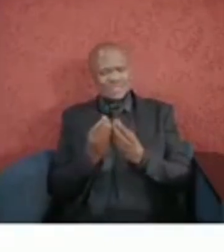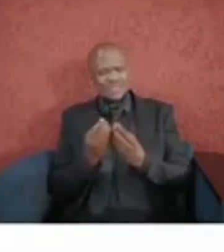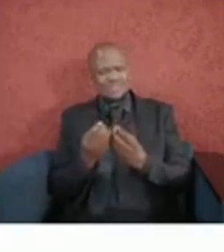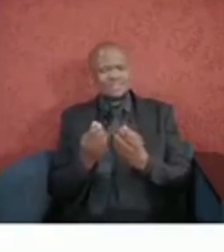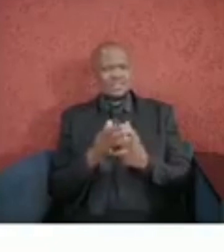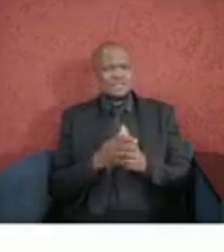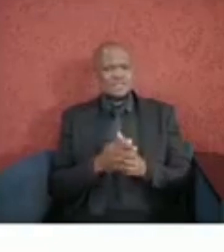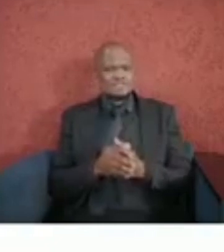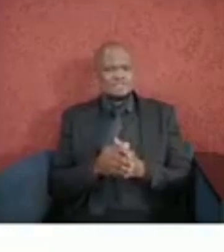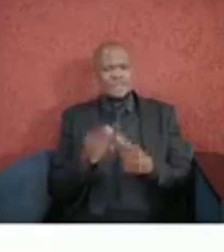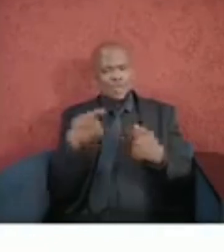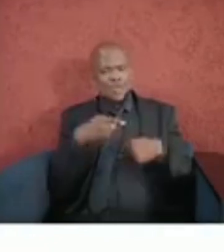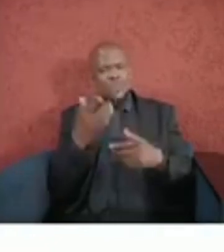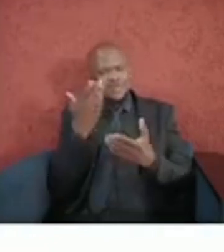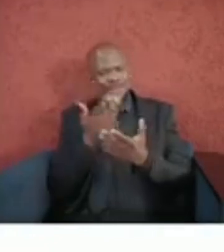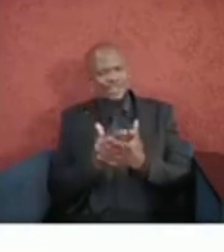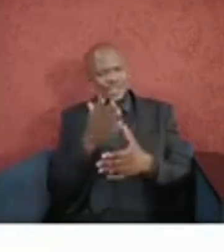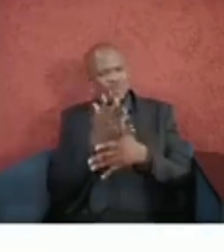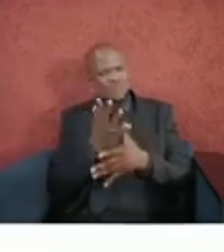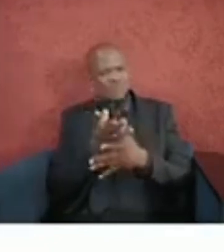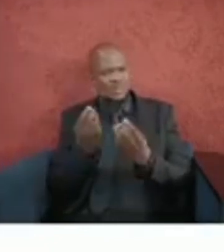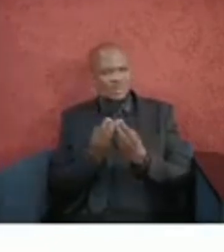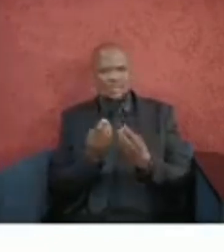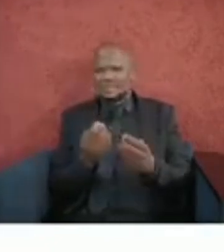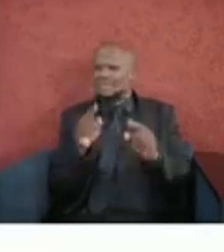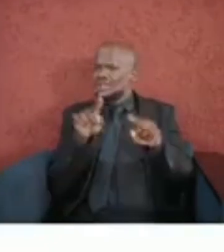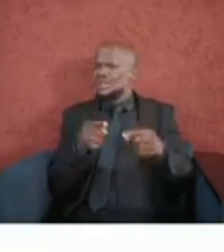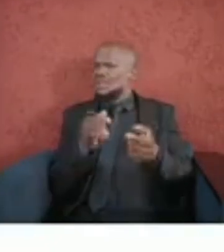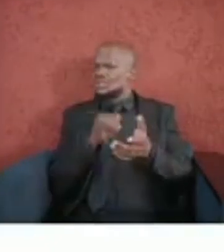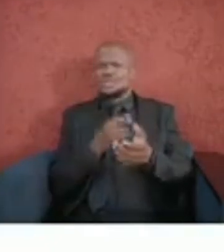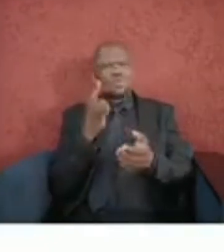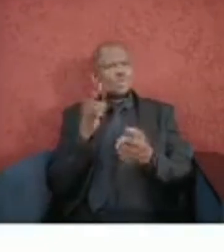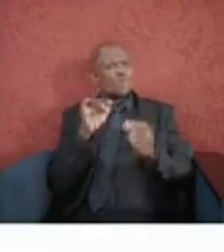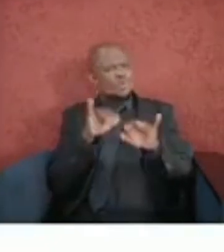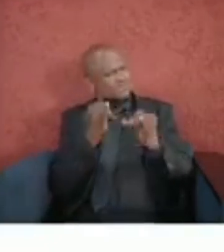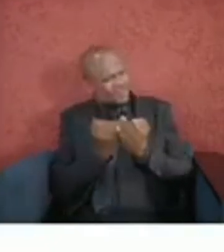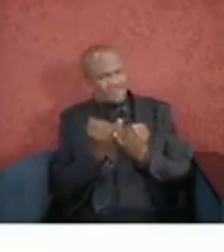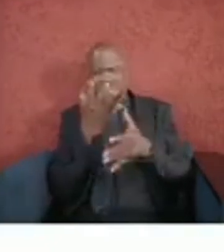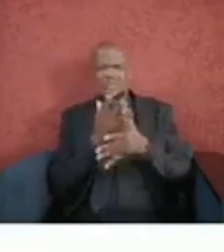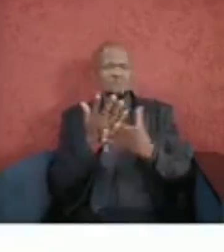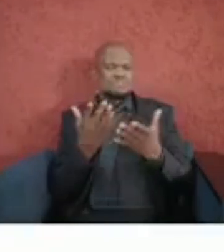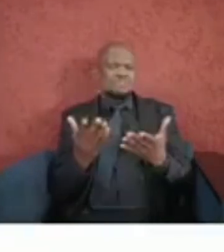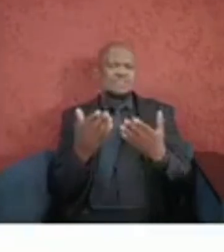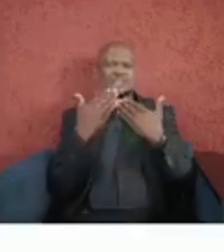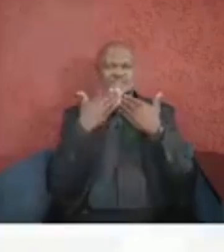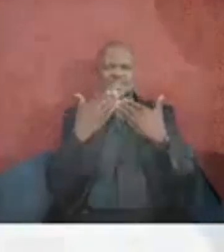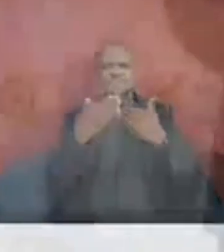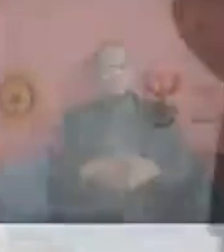together we can work on this, because it cannot just be one entity that is going to fight this. Thank you.